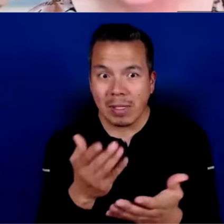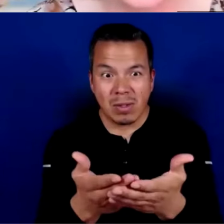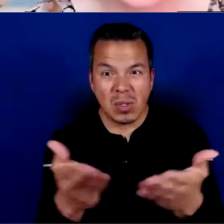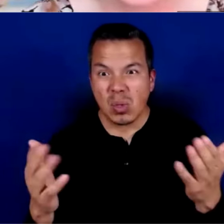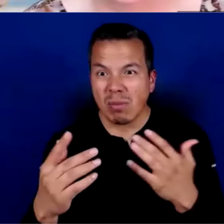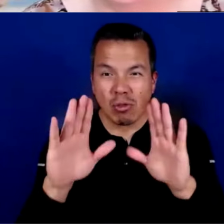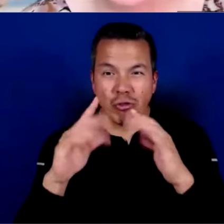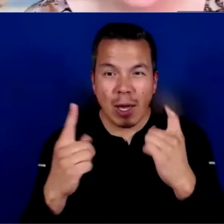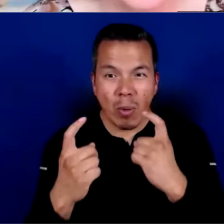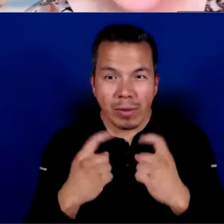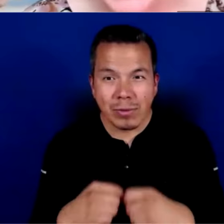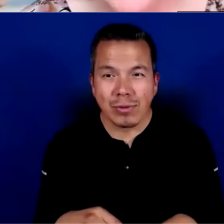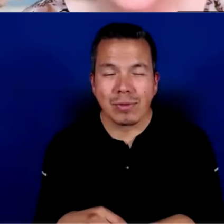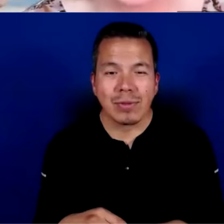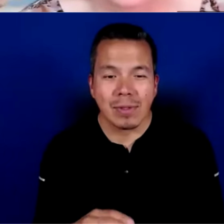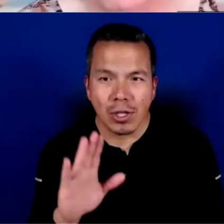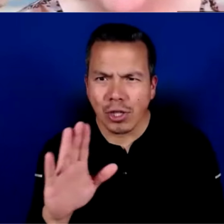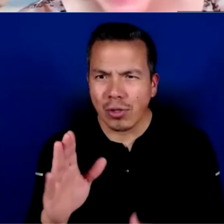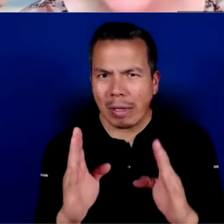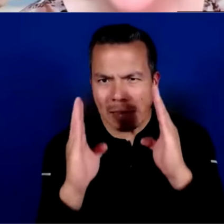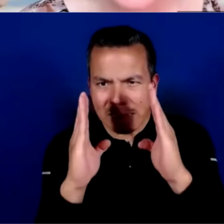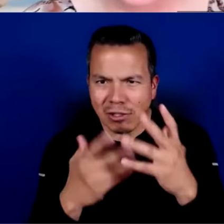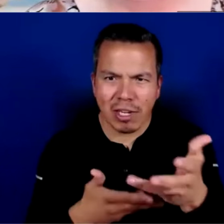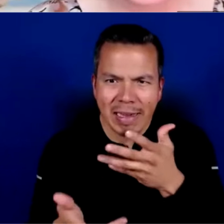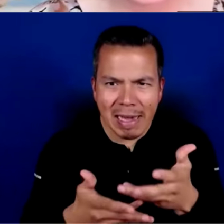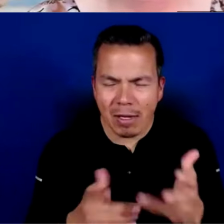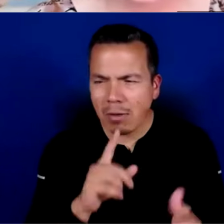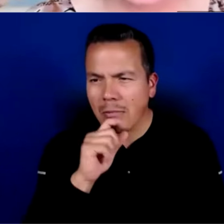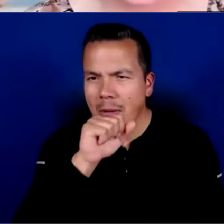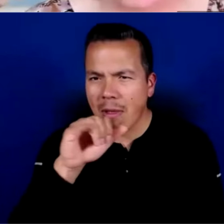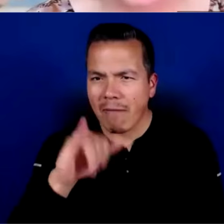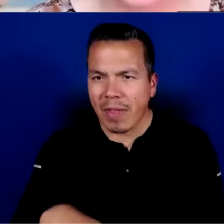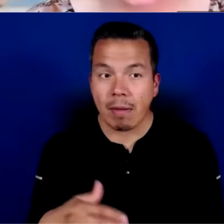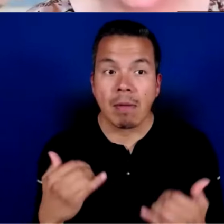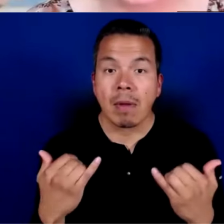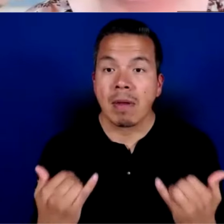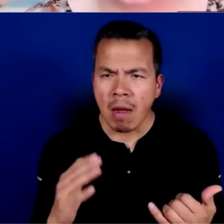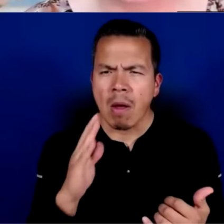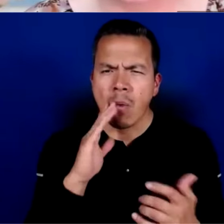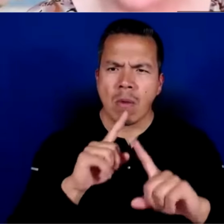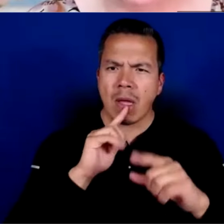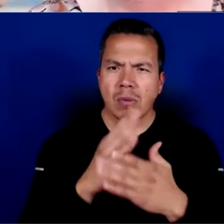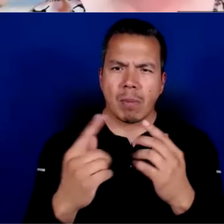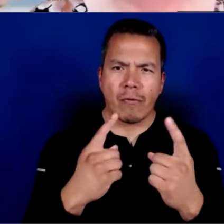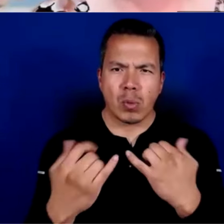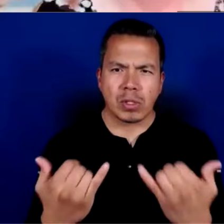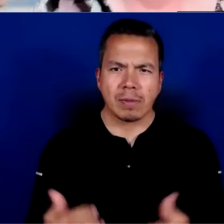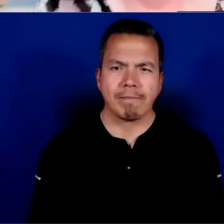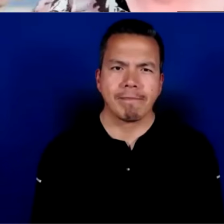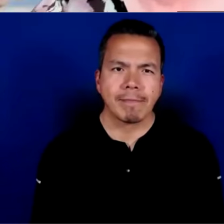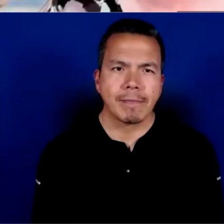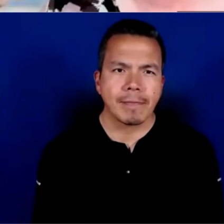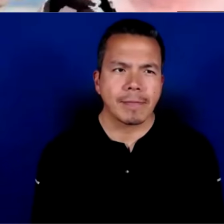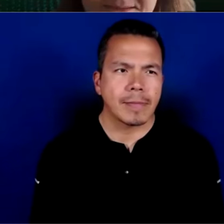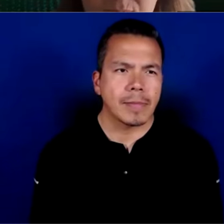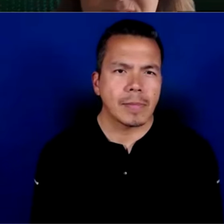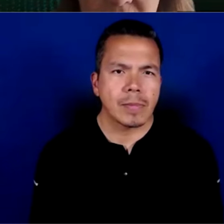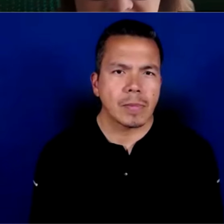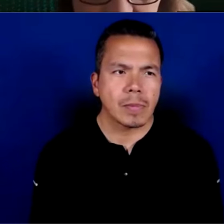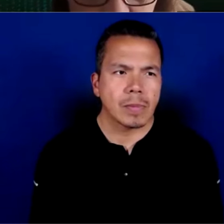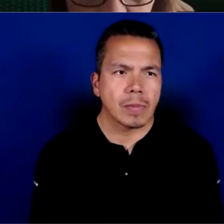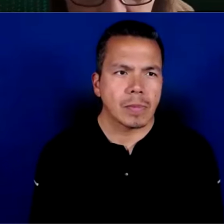great questions. You're engaged. I love that. And let's address some of these questions now.